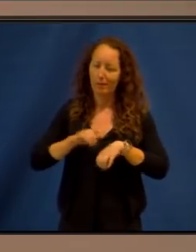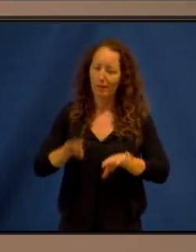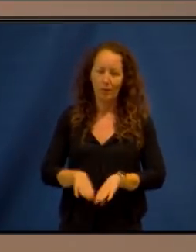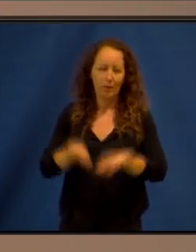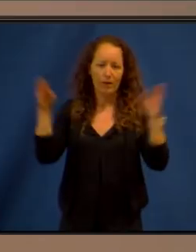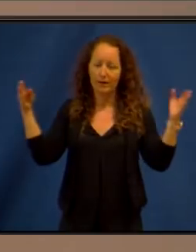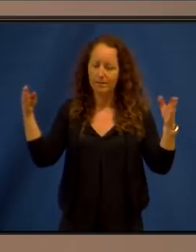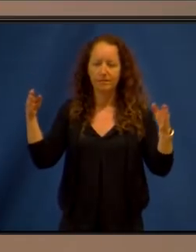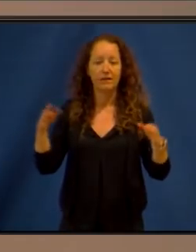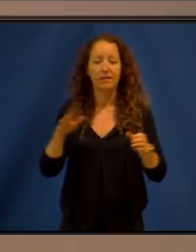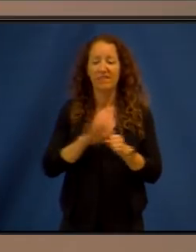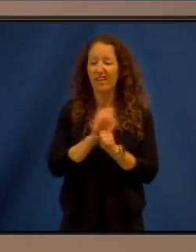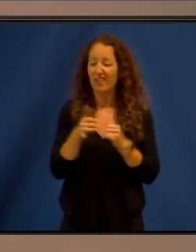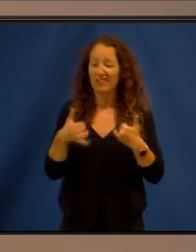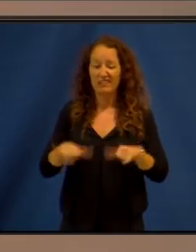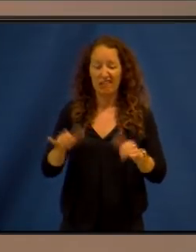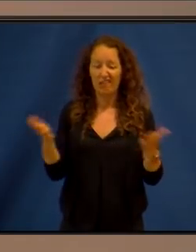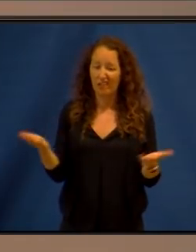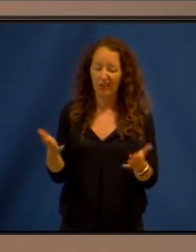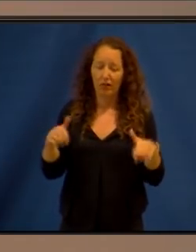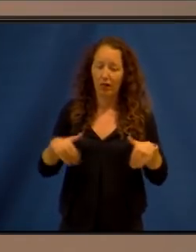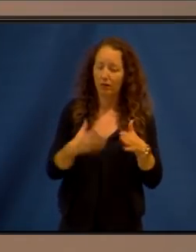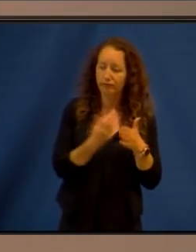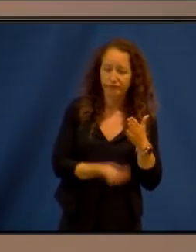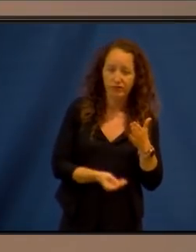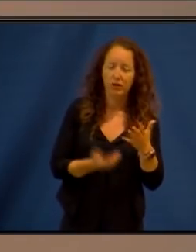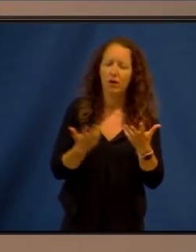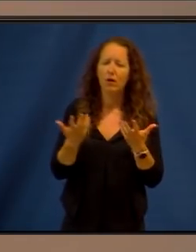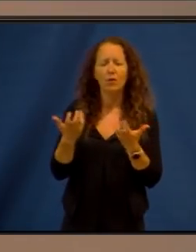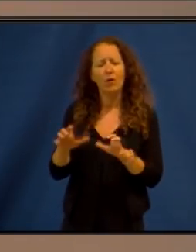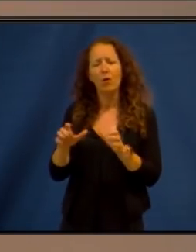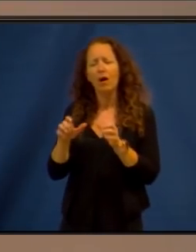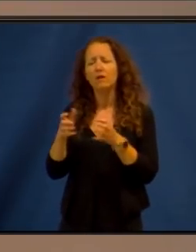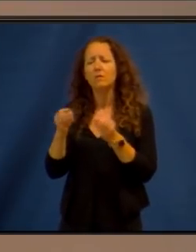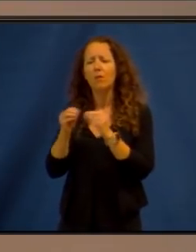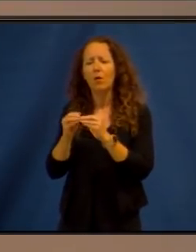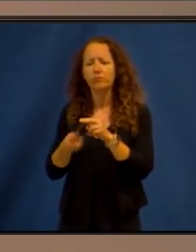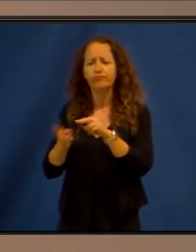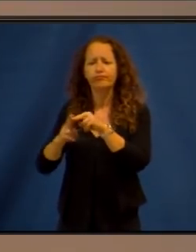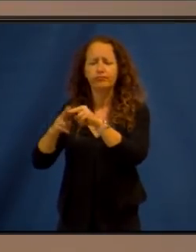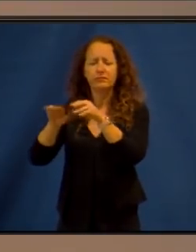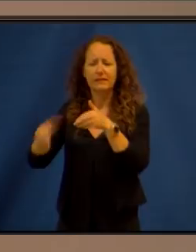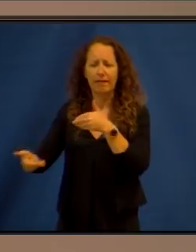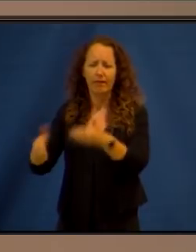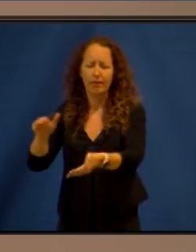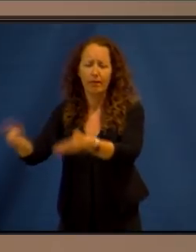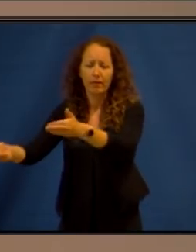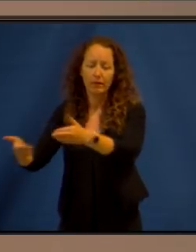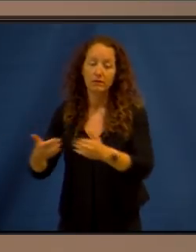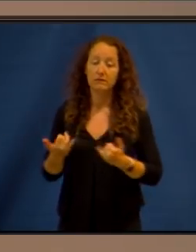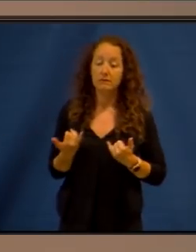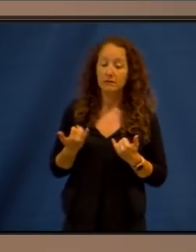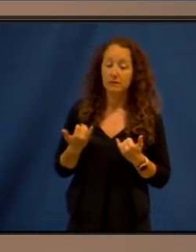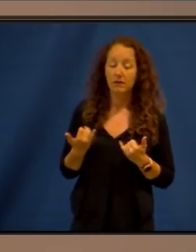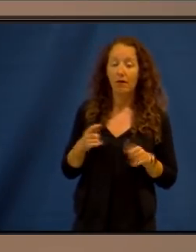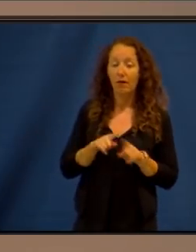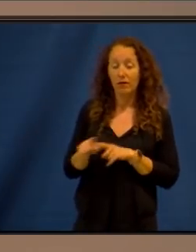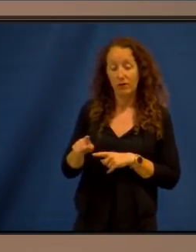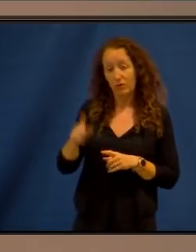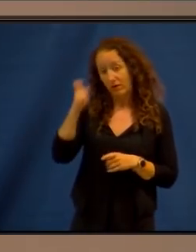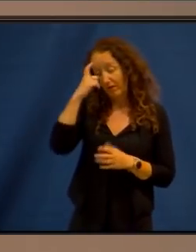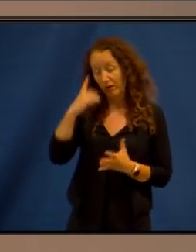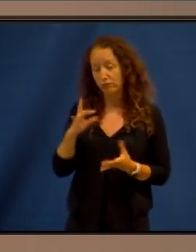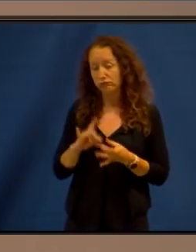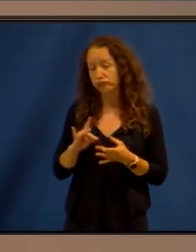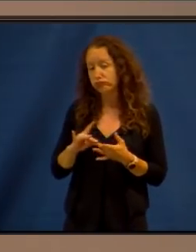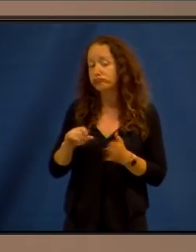and reduce the deaths. The governor further emphasized that bars are not under consideration for reopening, but that a plan